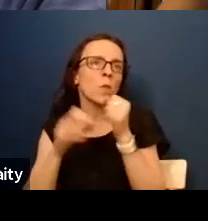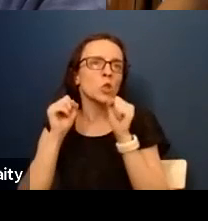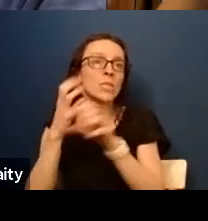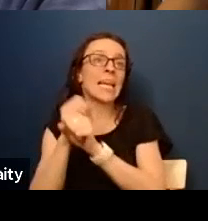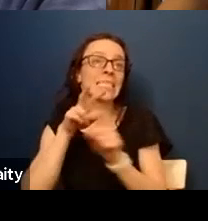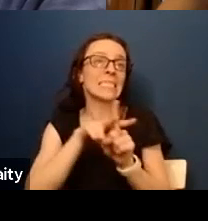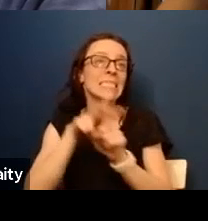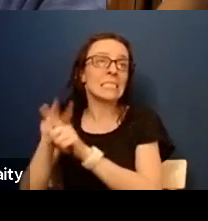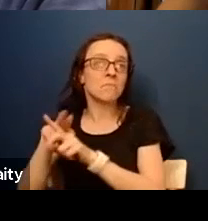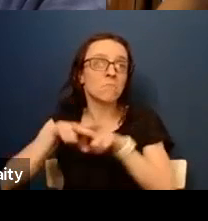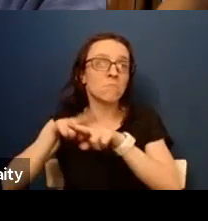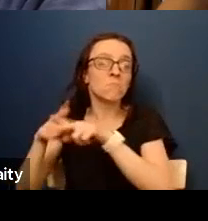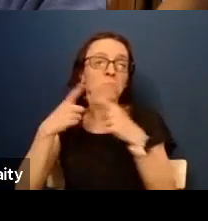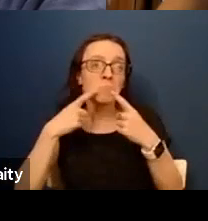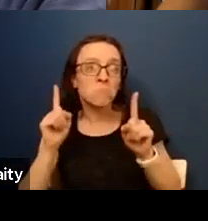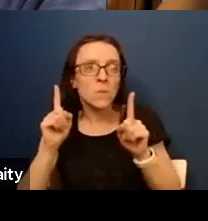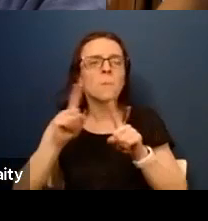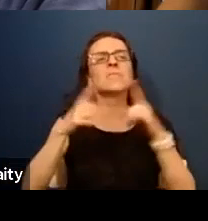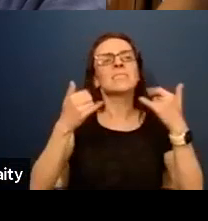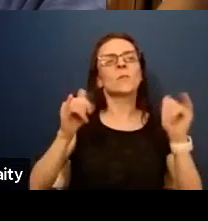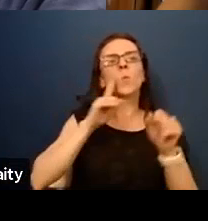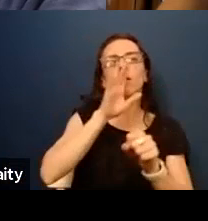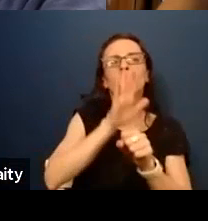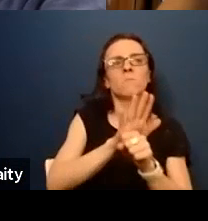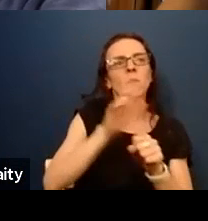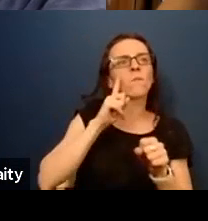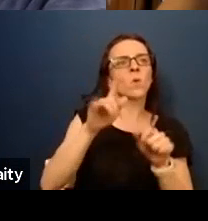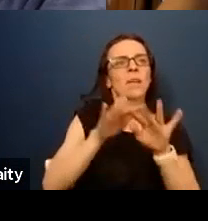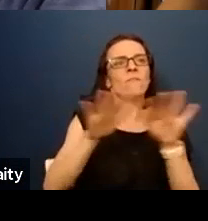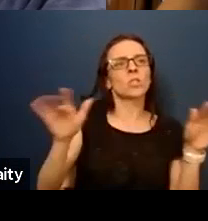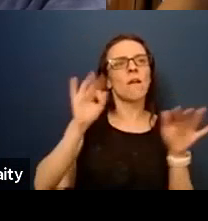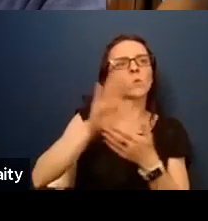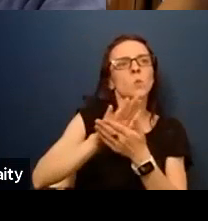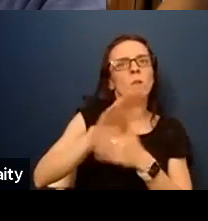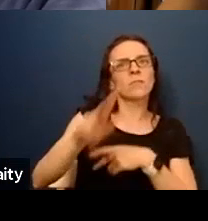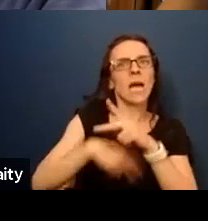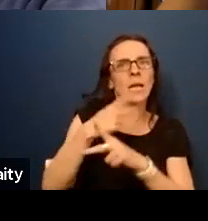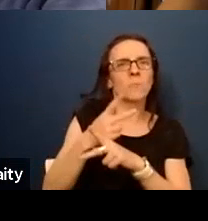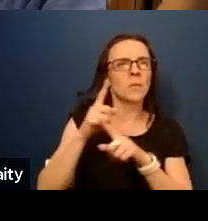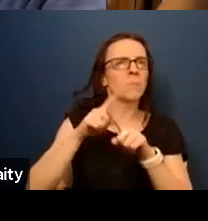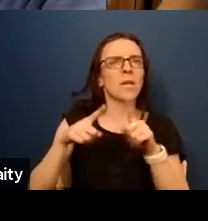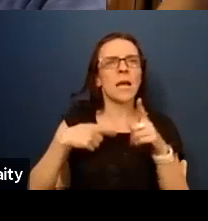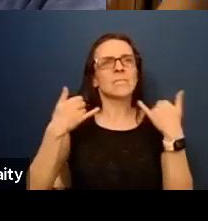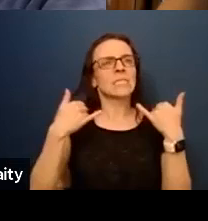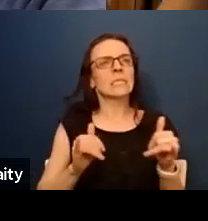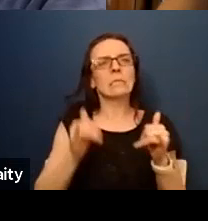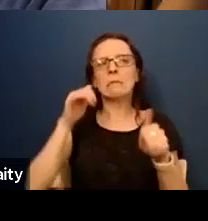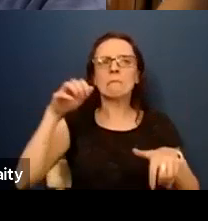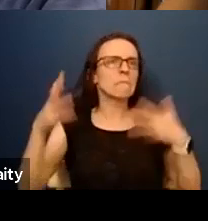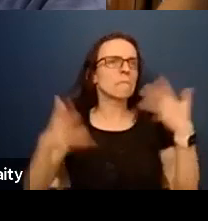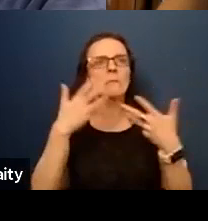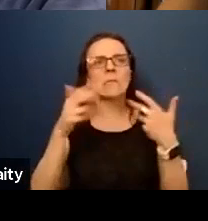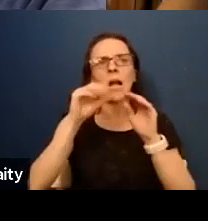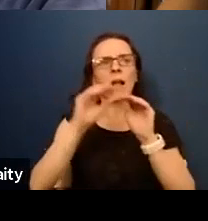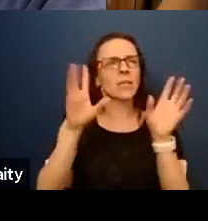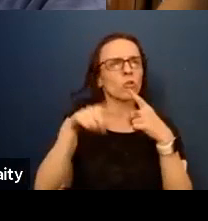still ensures diversity of school type. But I still can't get my head around what the top X